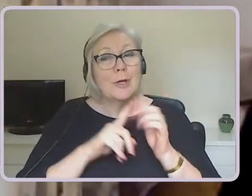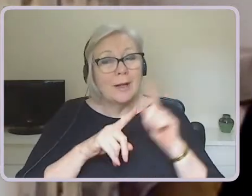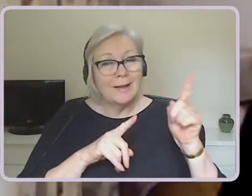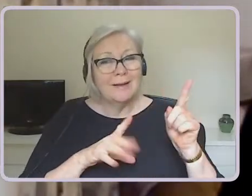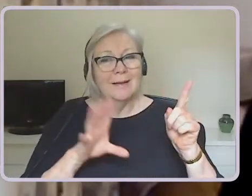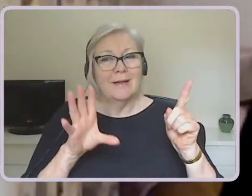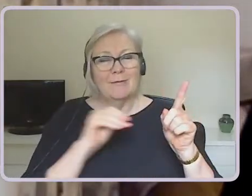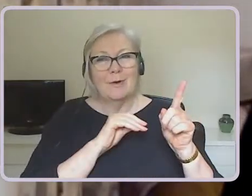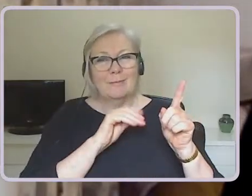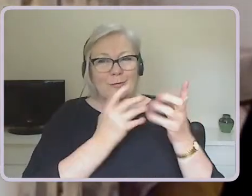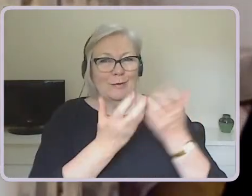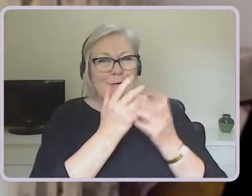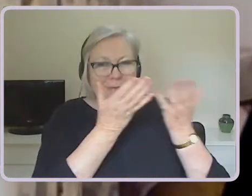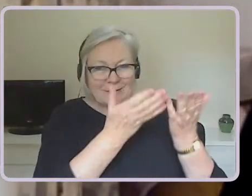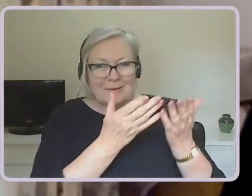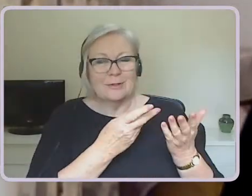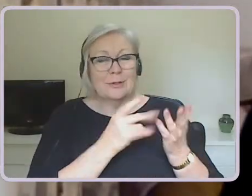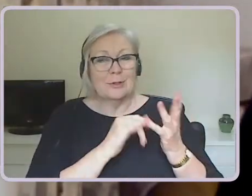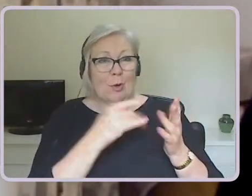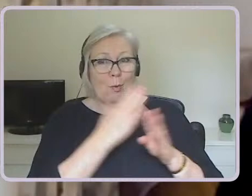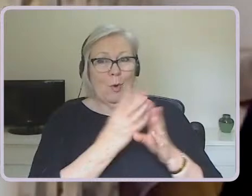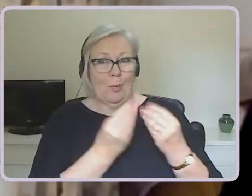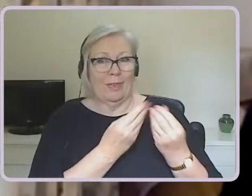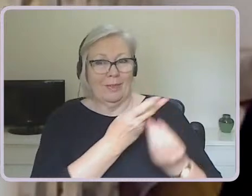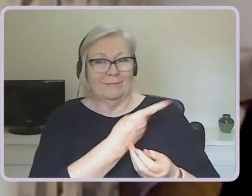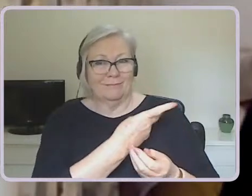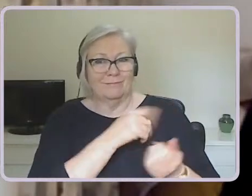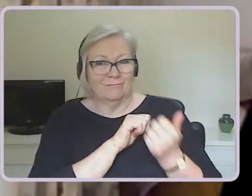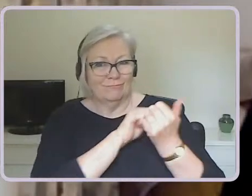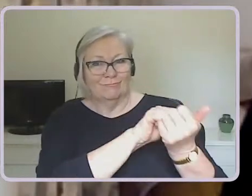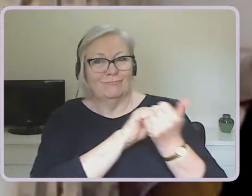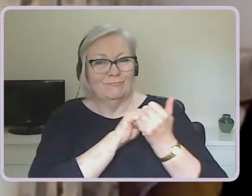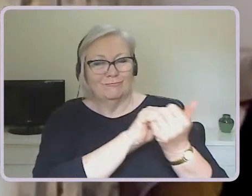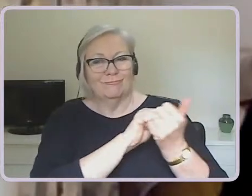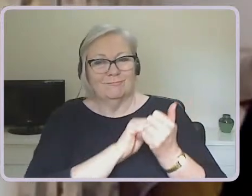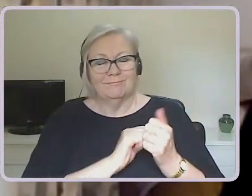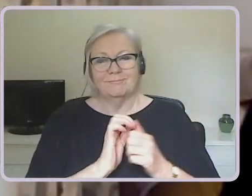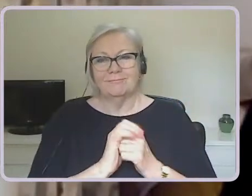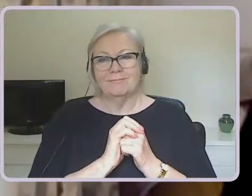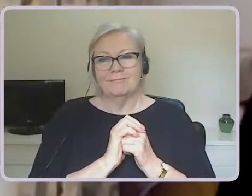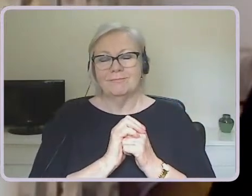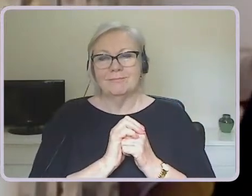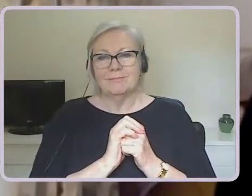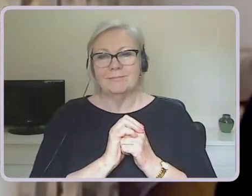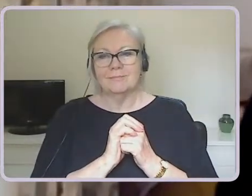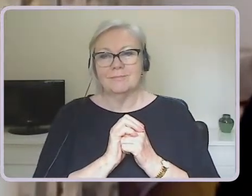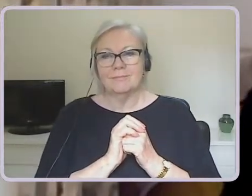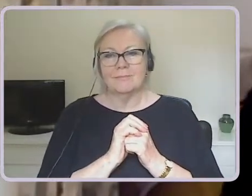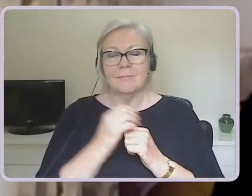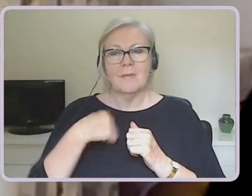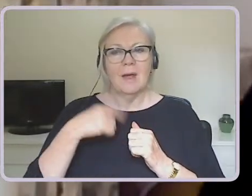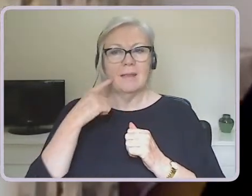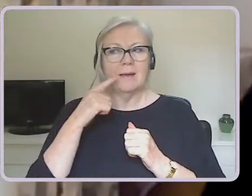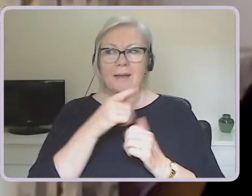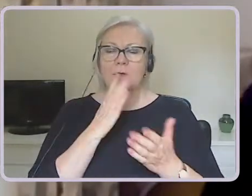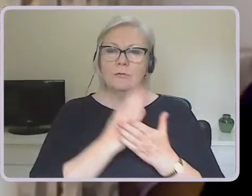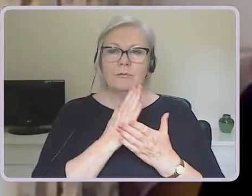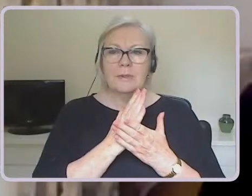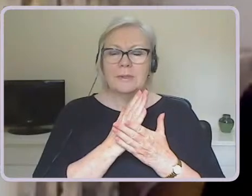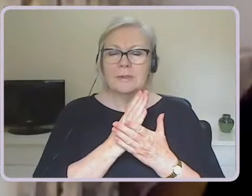been working with her, and I think that's been fundamental